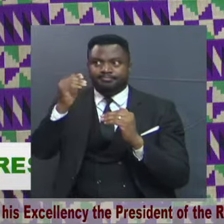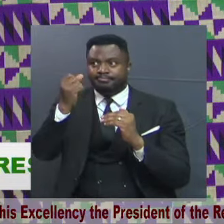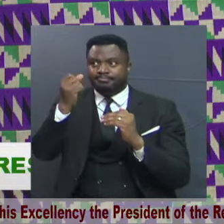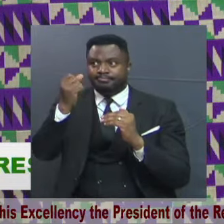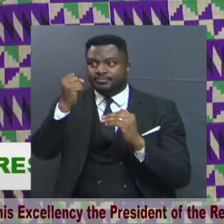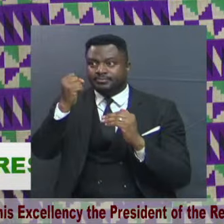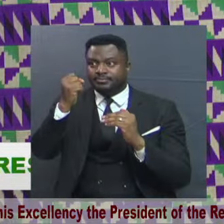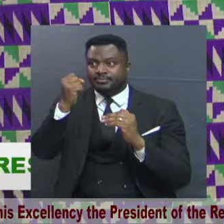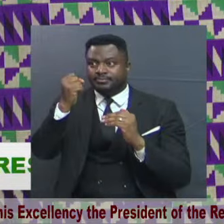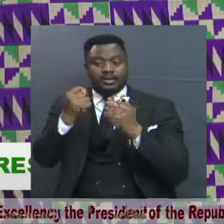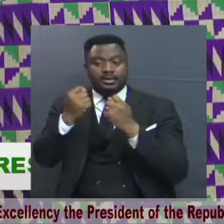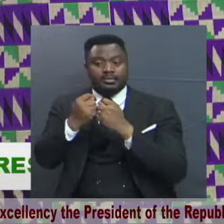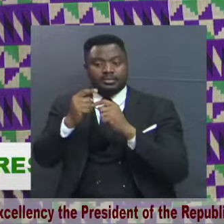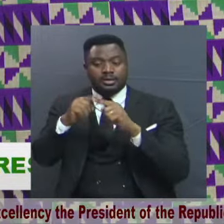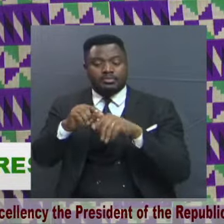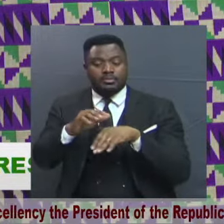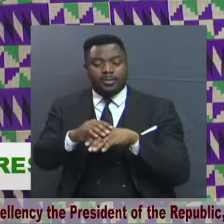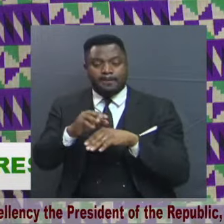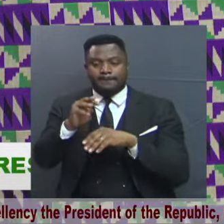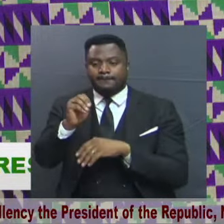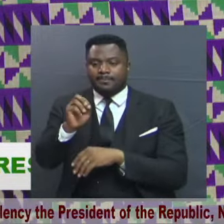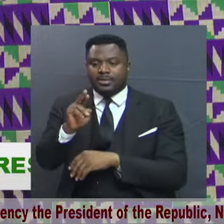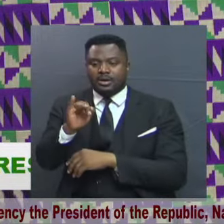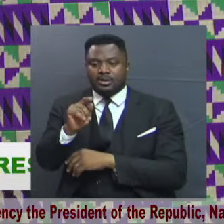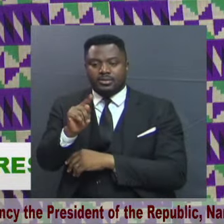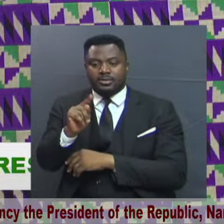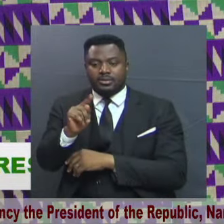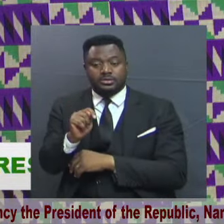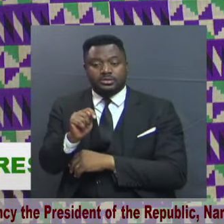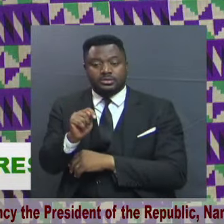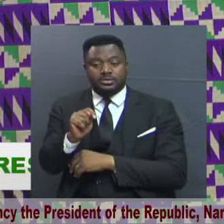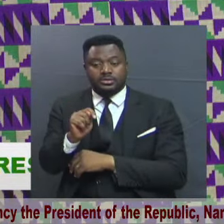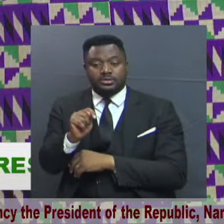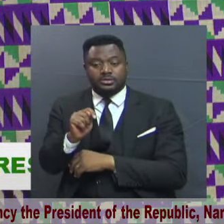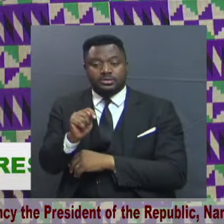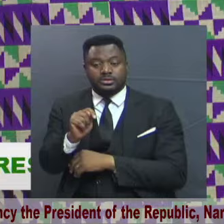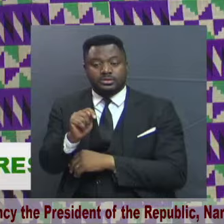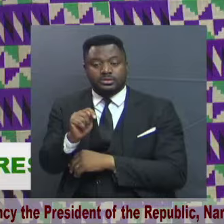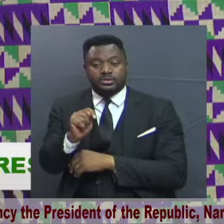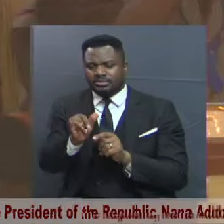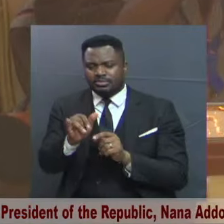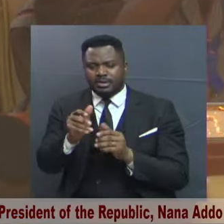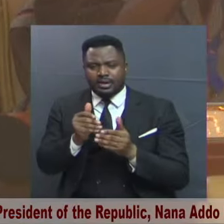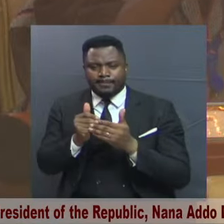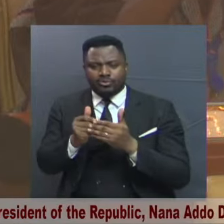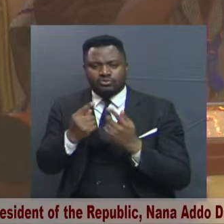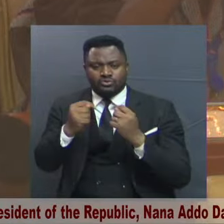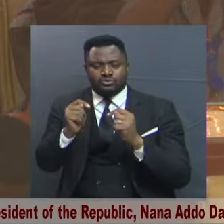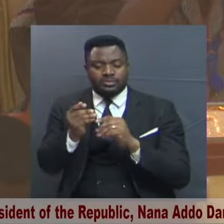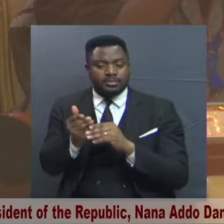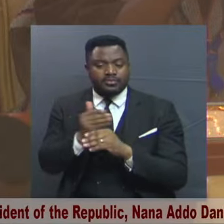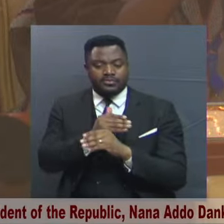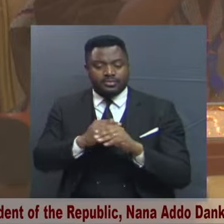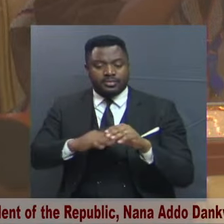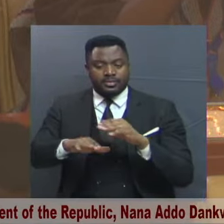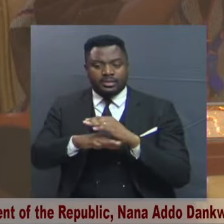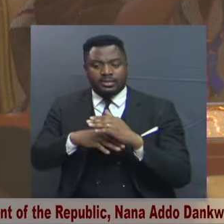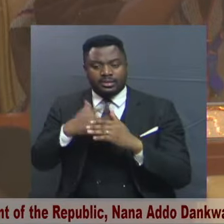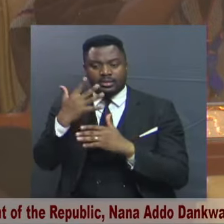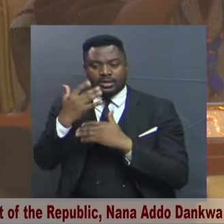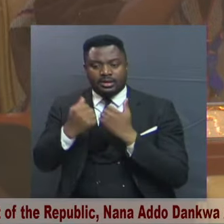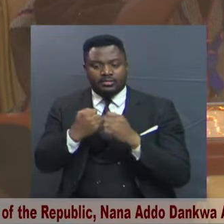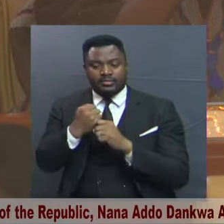based on Merit and nothing else a a similar approach has been tried before under the 5year football